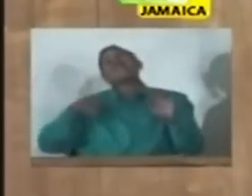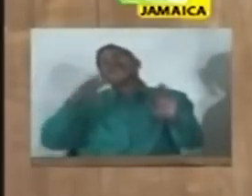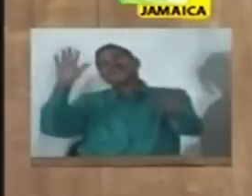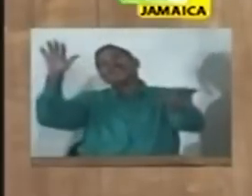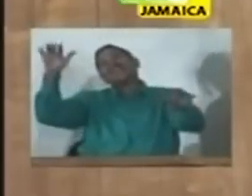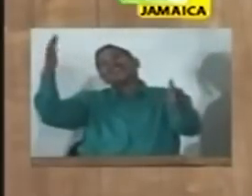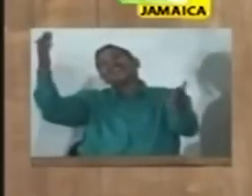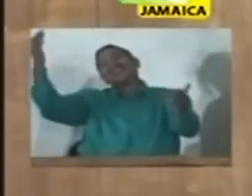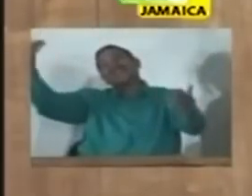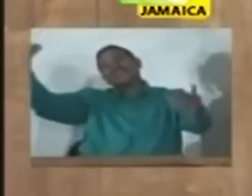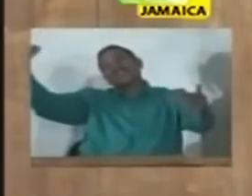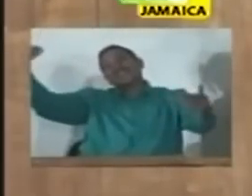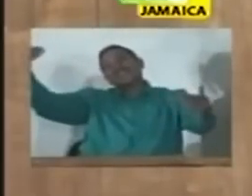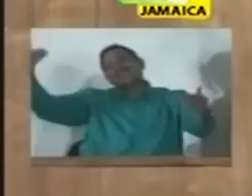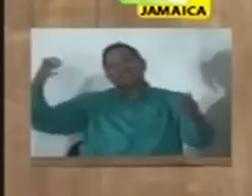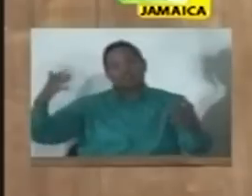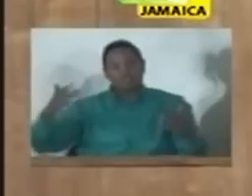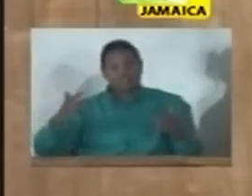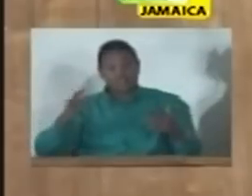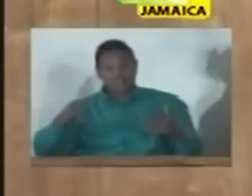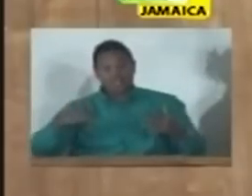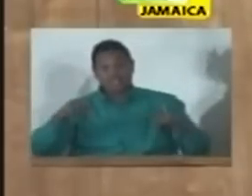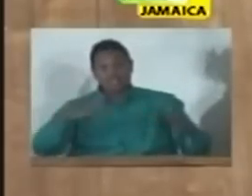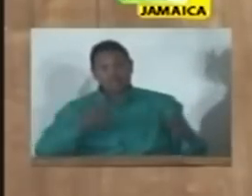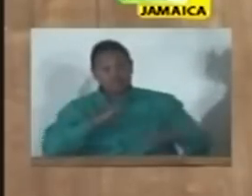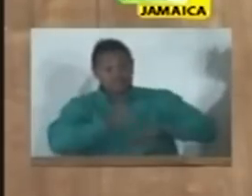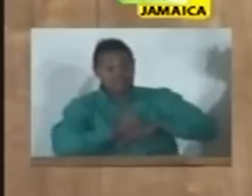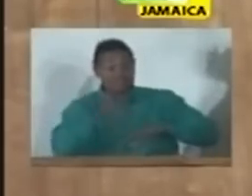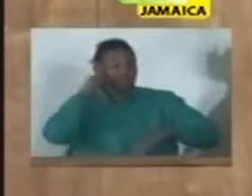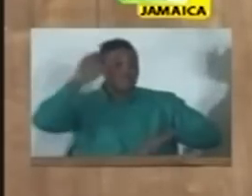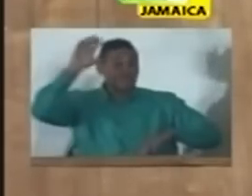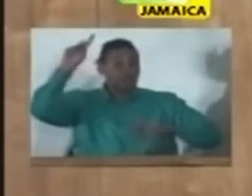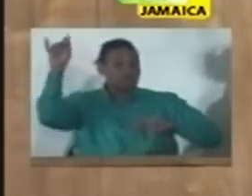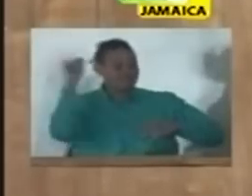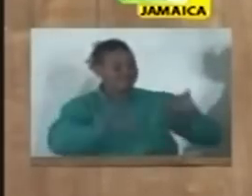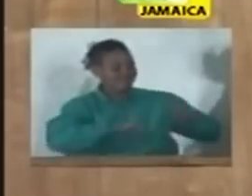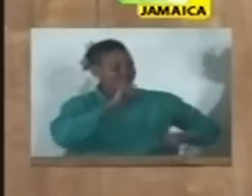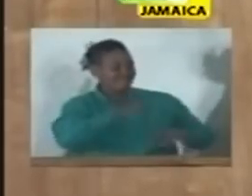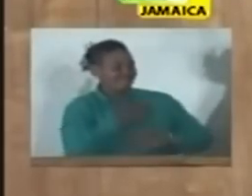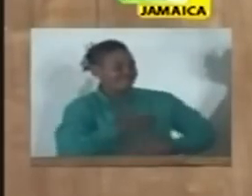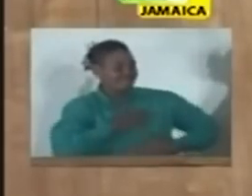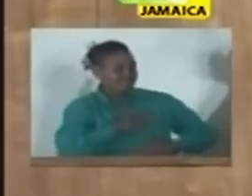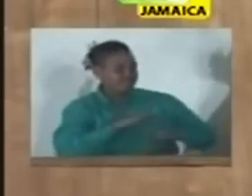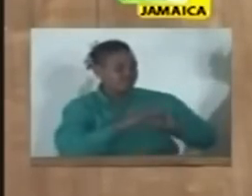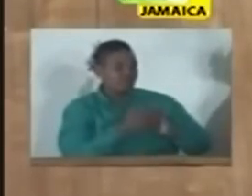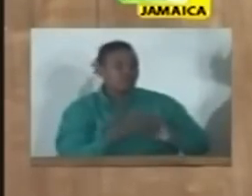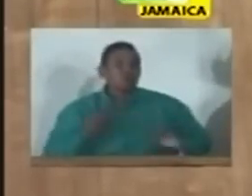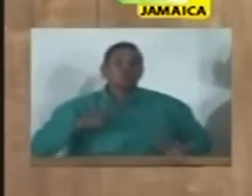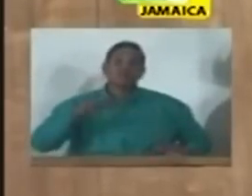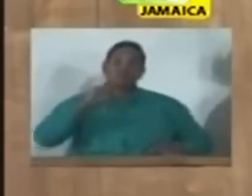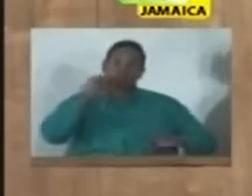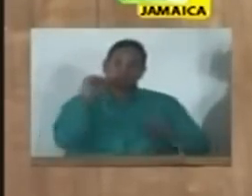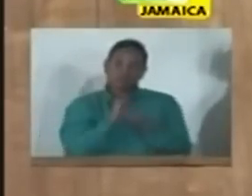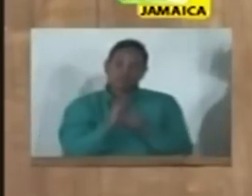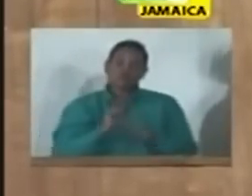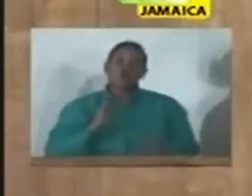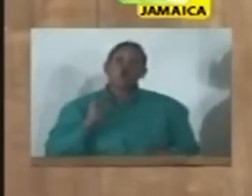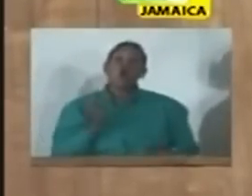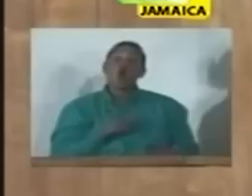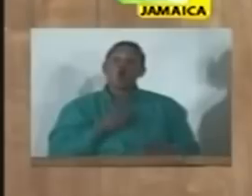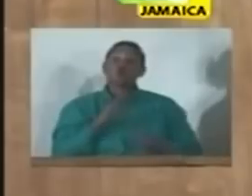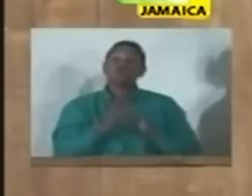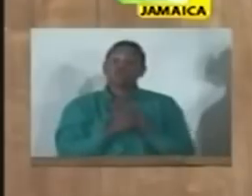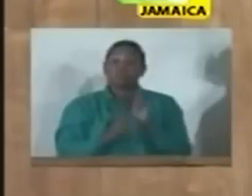We need, by that standard that we set for foreigners, to insist that our working